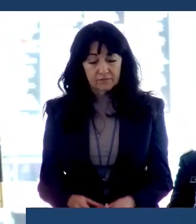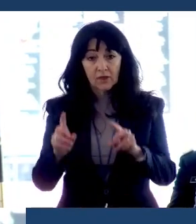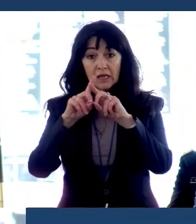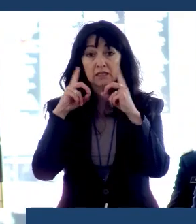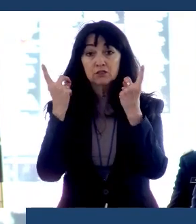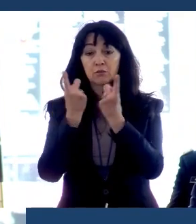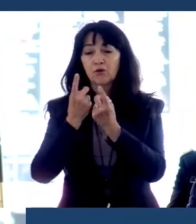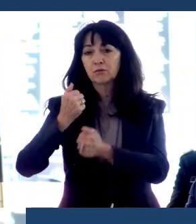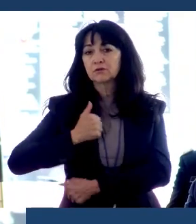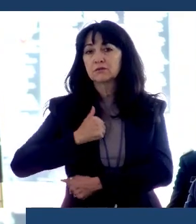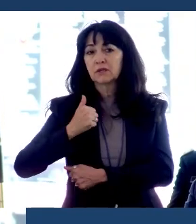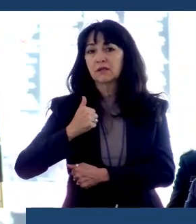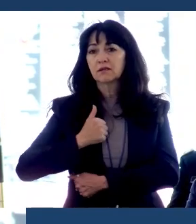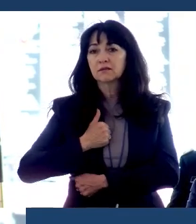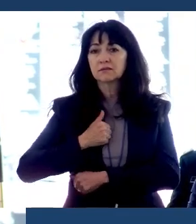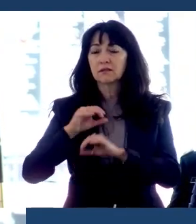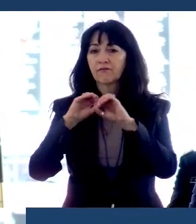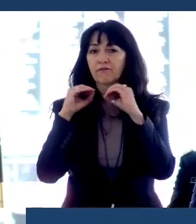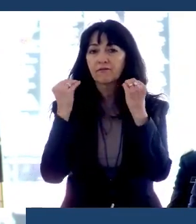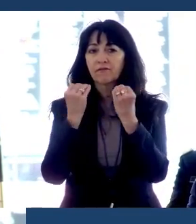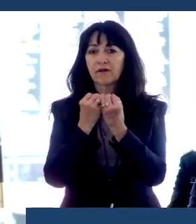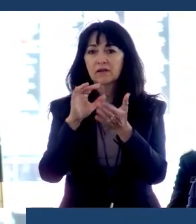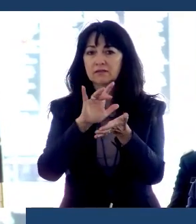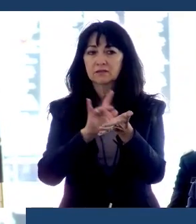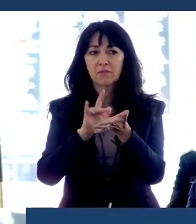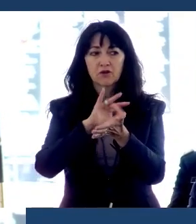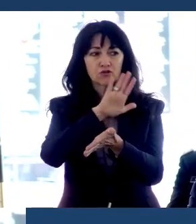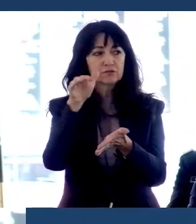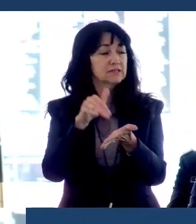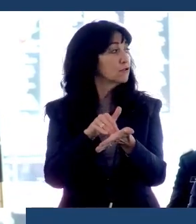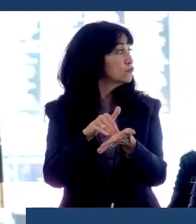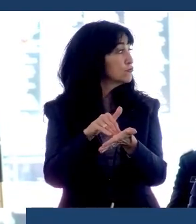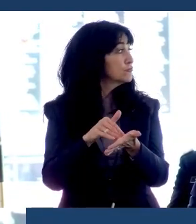Department of Veterans Affairs Medical Center,